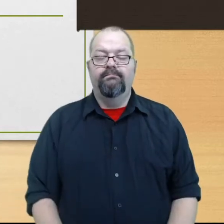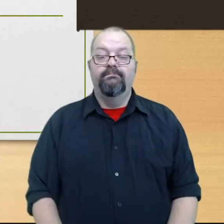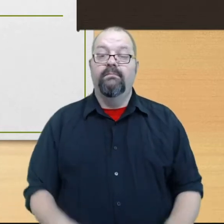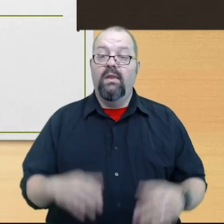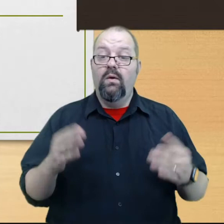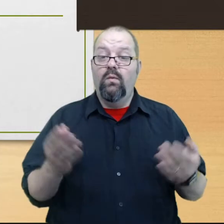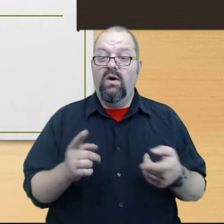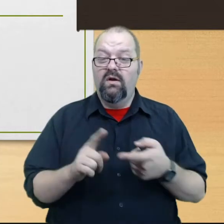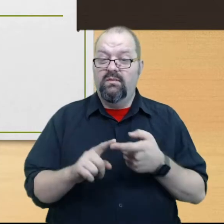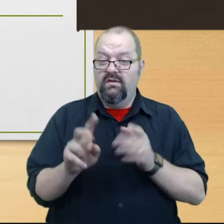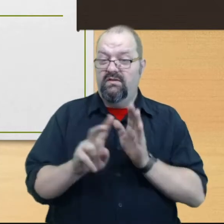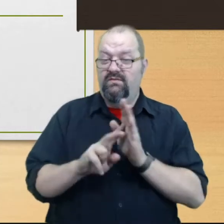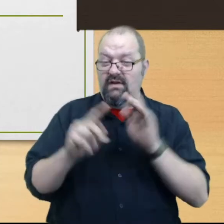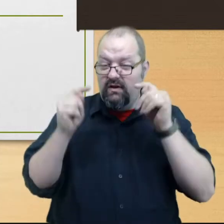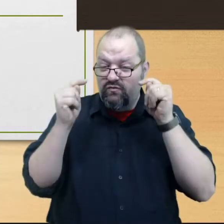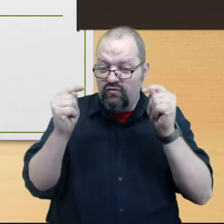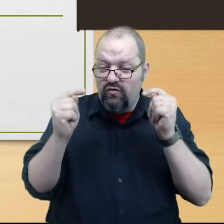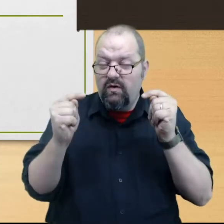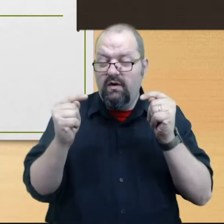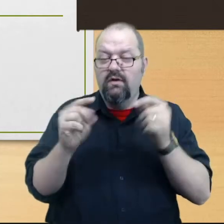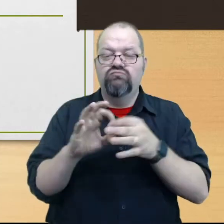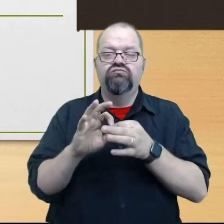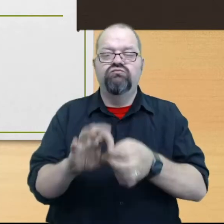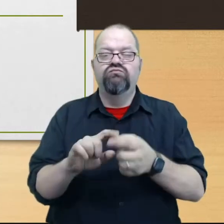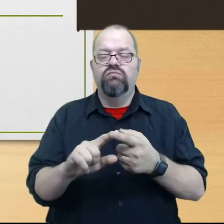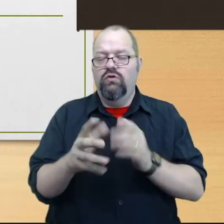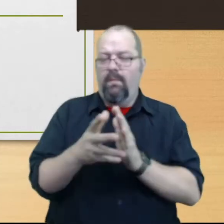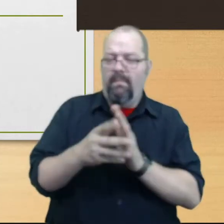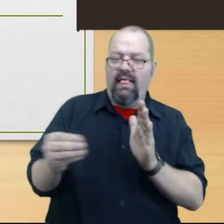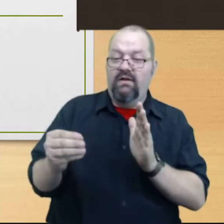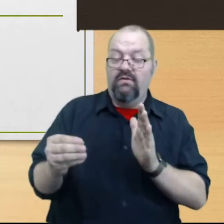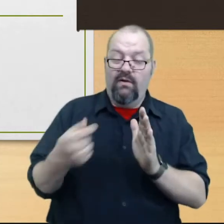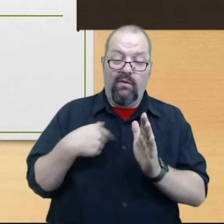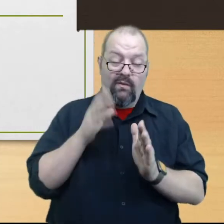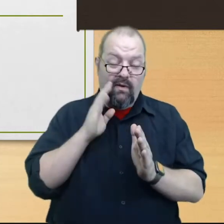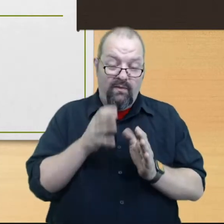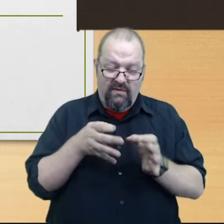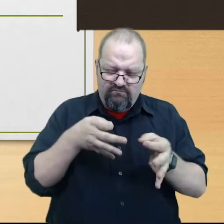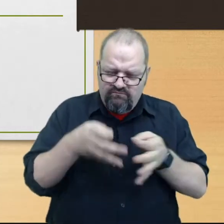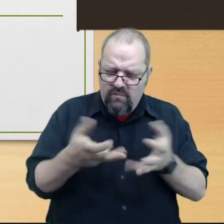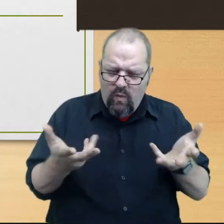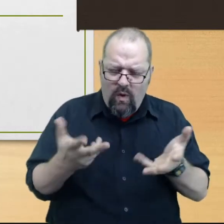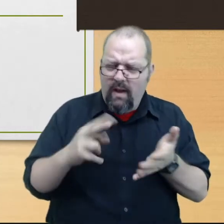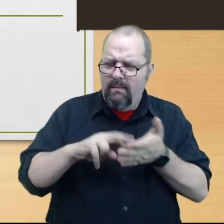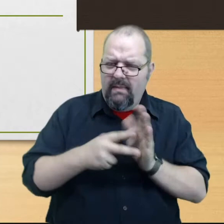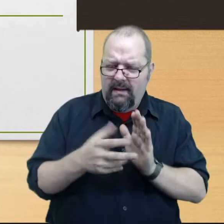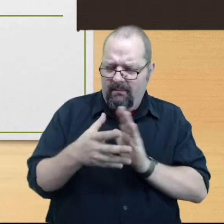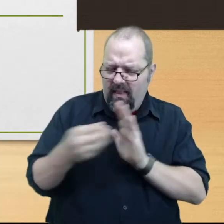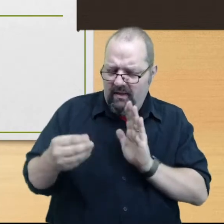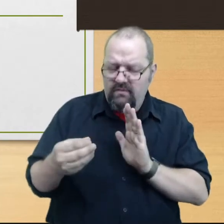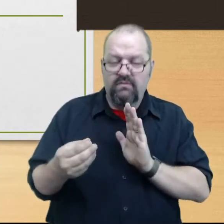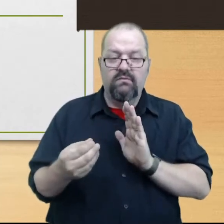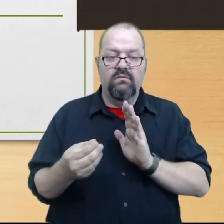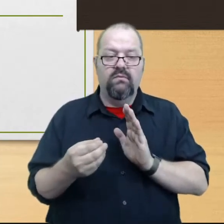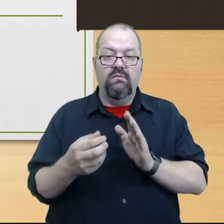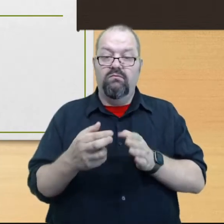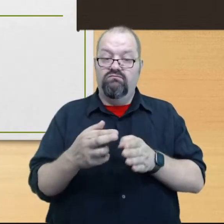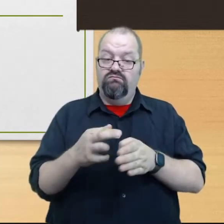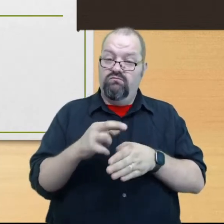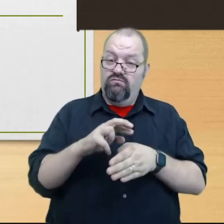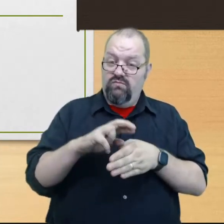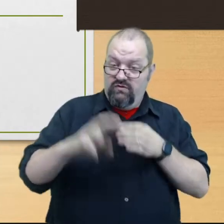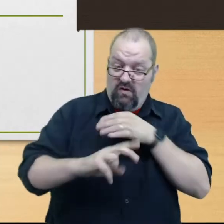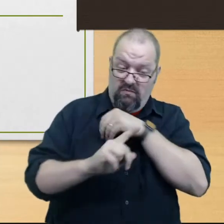Welcome to this video tutorial on plagiarism. Today we'll define what plagiarism is, what its consequences are to you as a